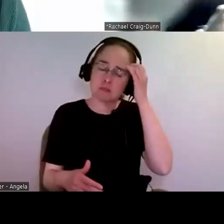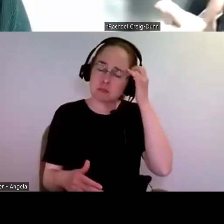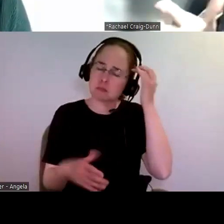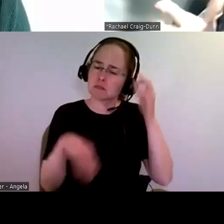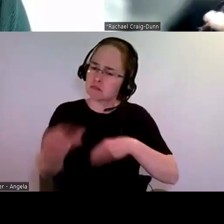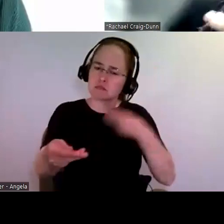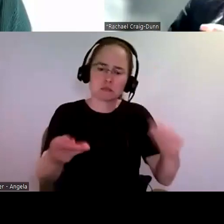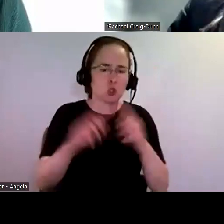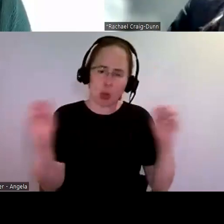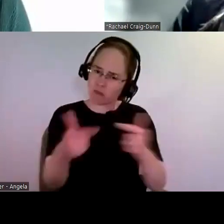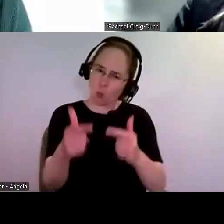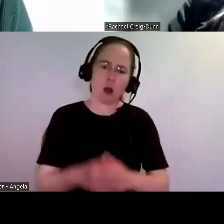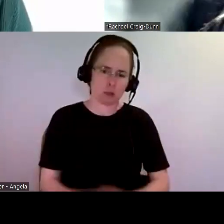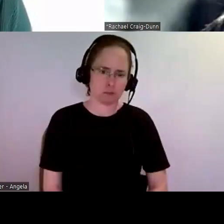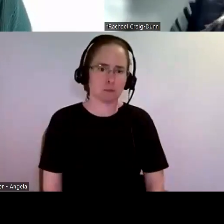to everyone.